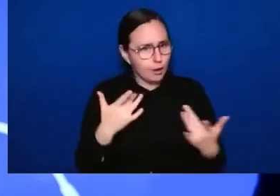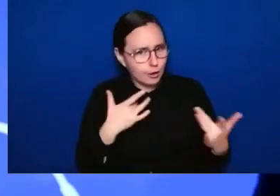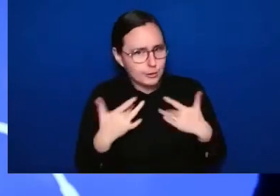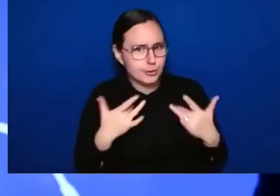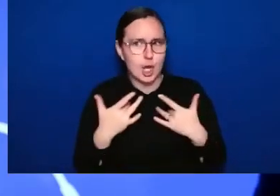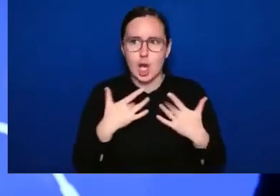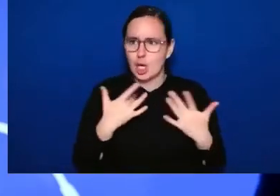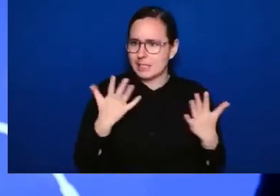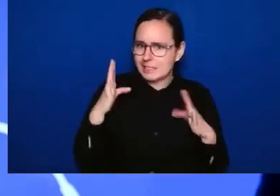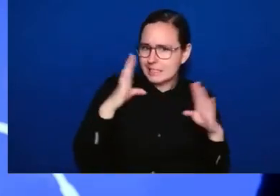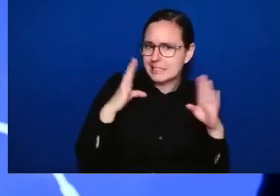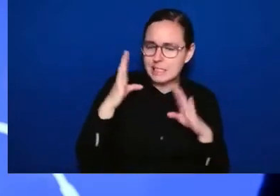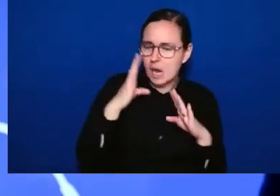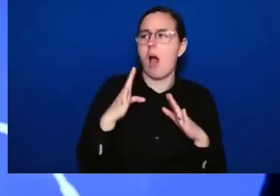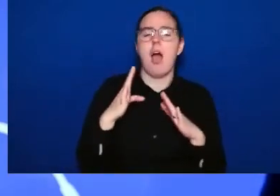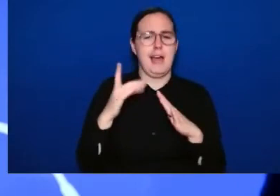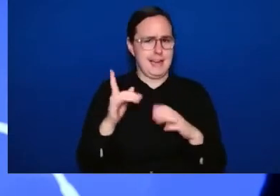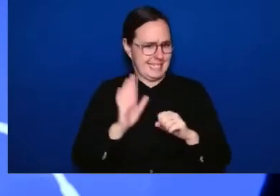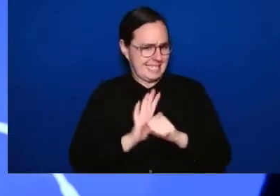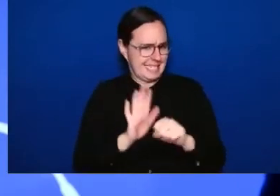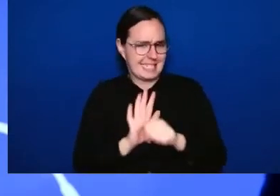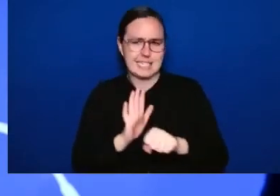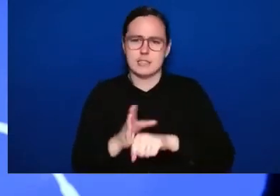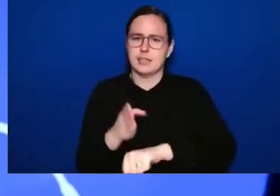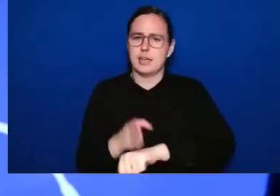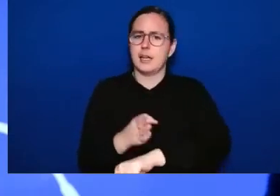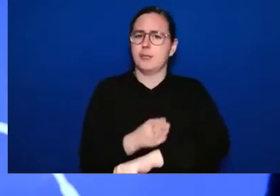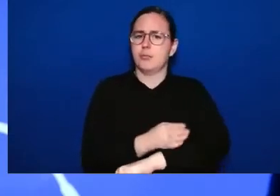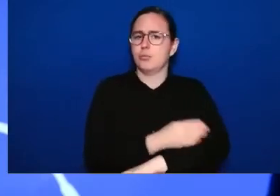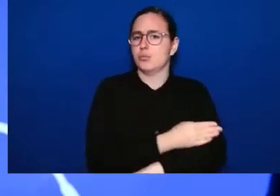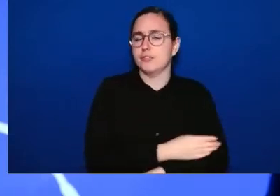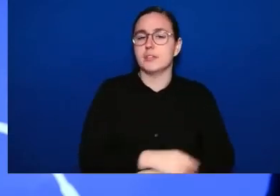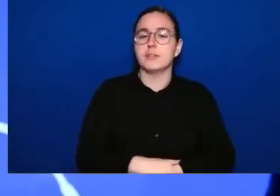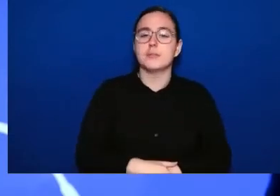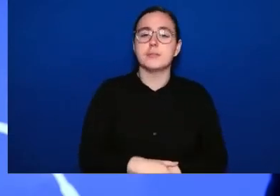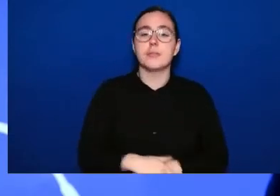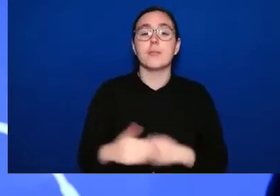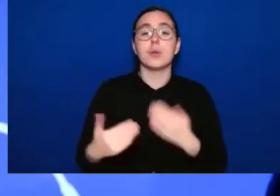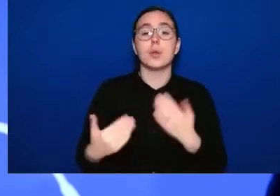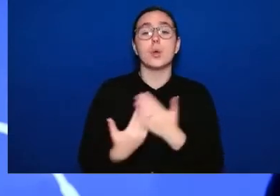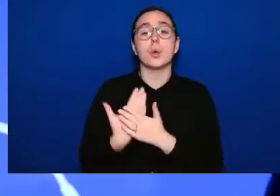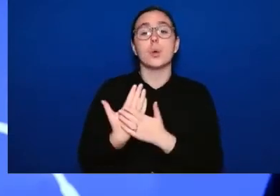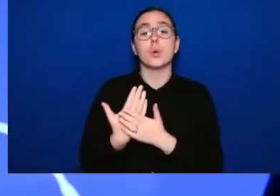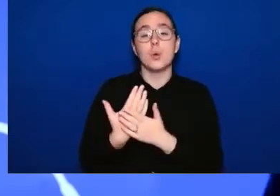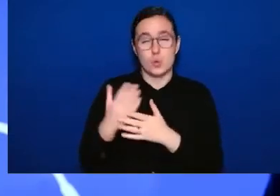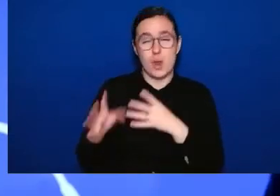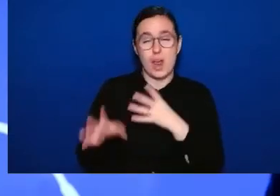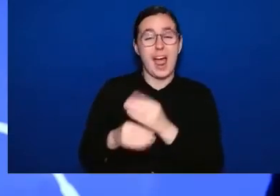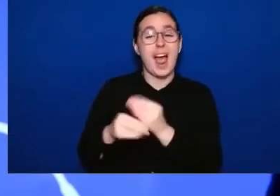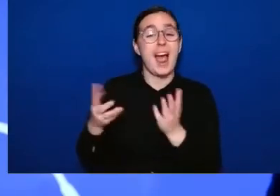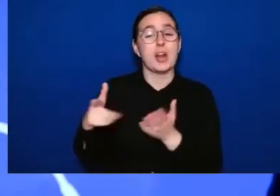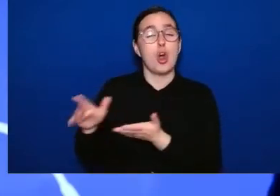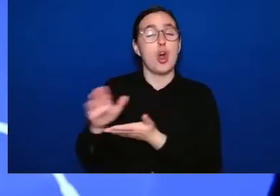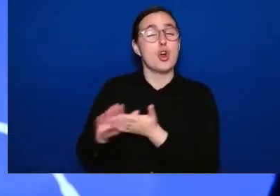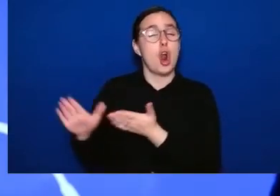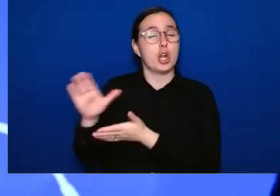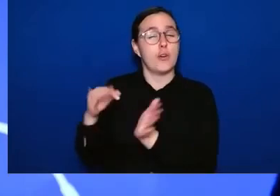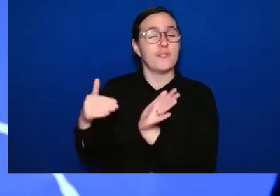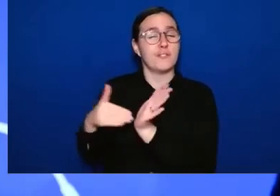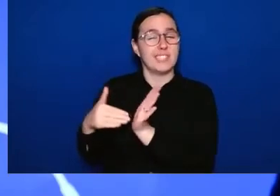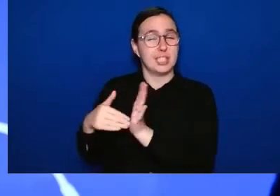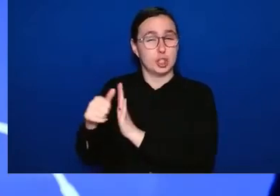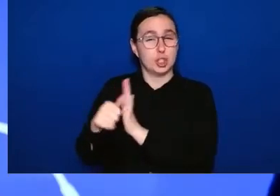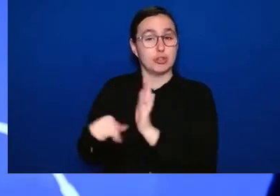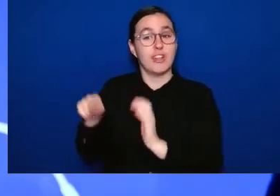On associate physicians, the new associate physician class introduced by the College of Physicians and Surgeons of BC will allow practitioners with